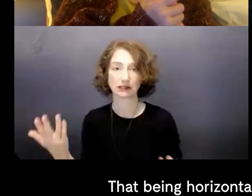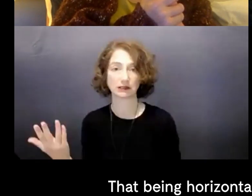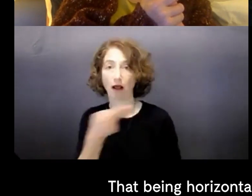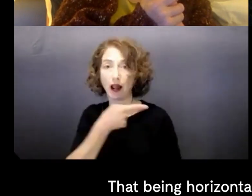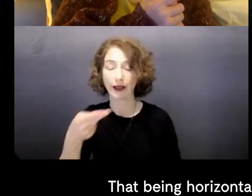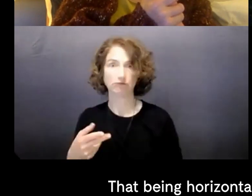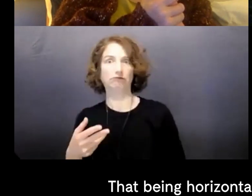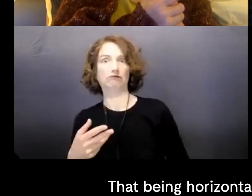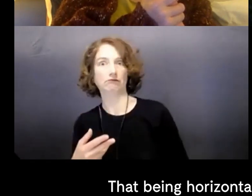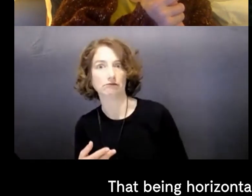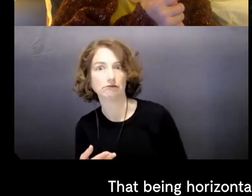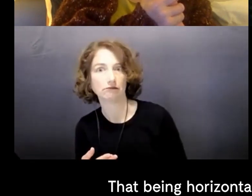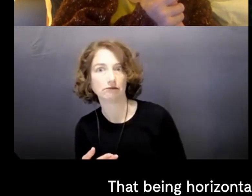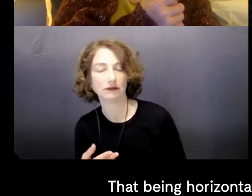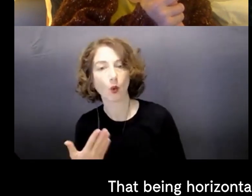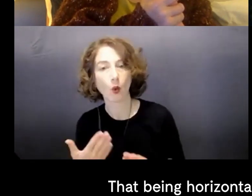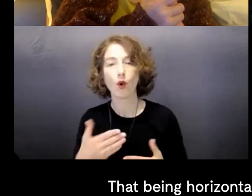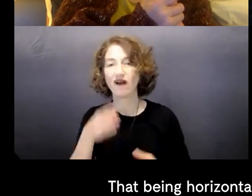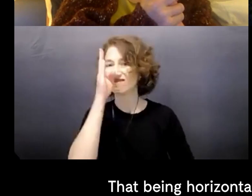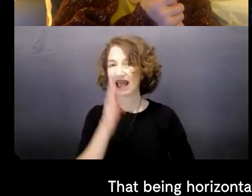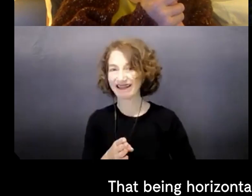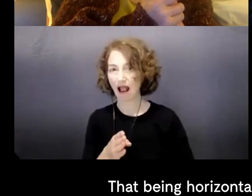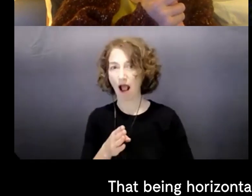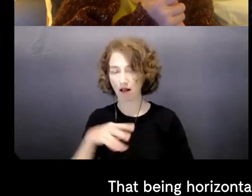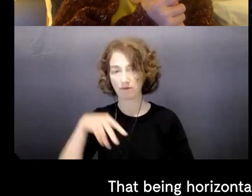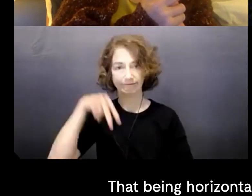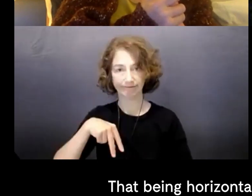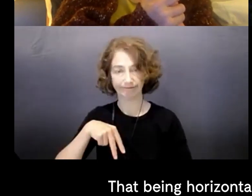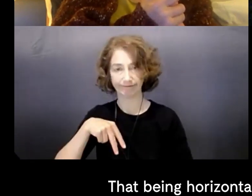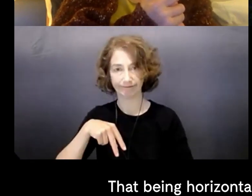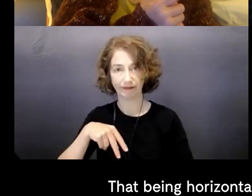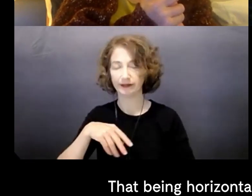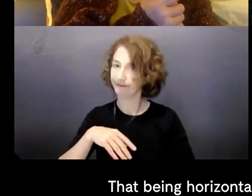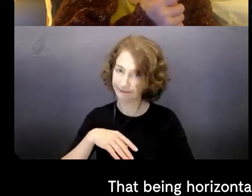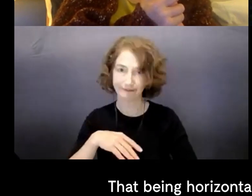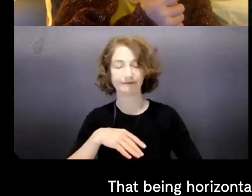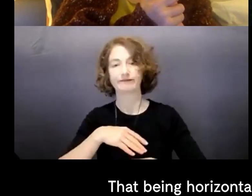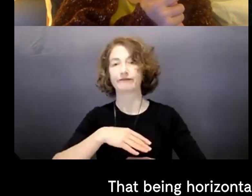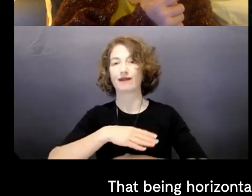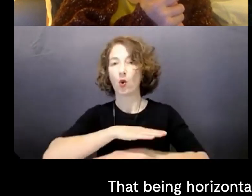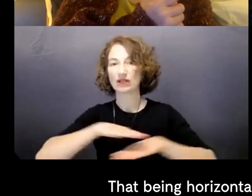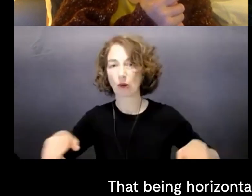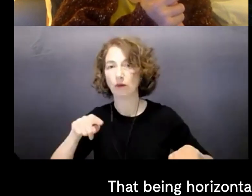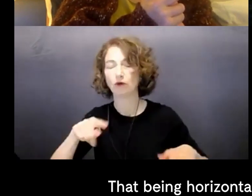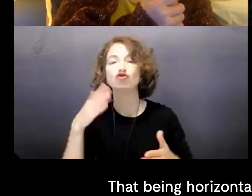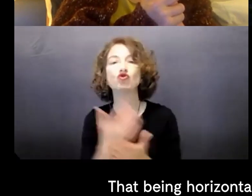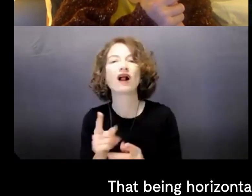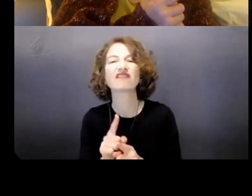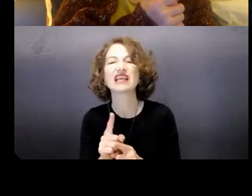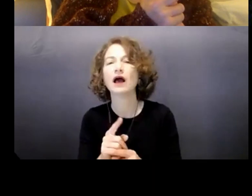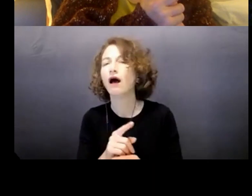Yeah, that being horizontal seems, yeah, like already the most unprofessional